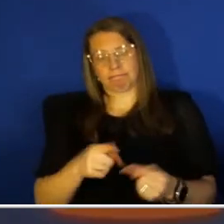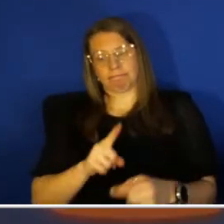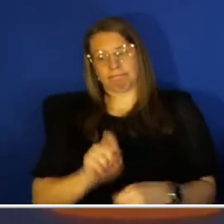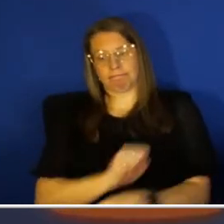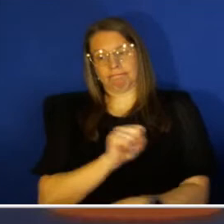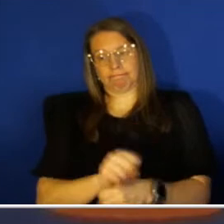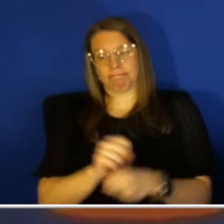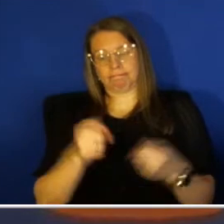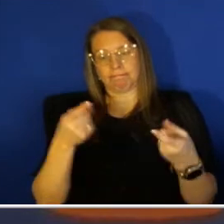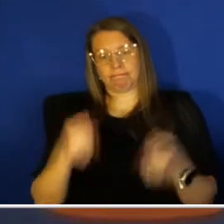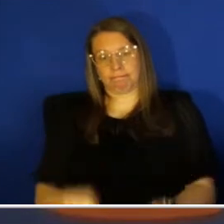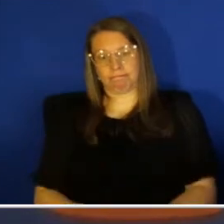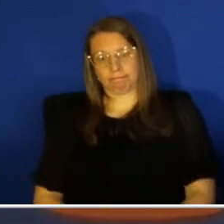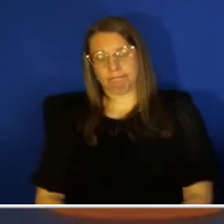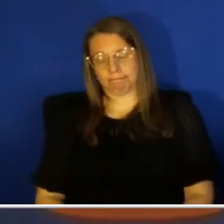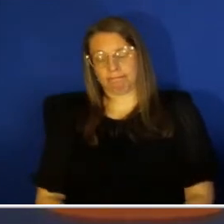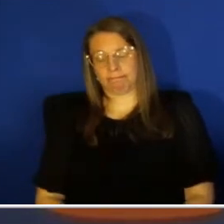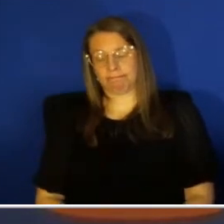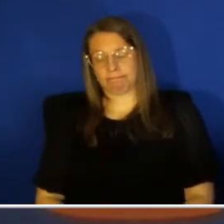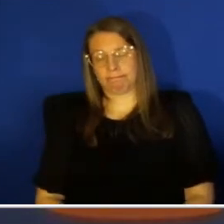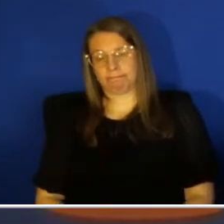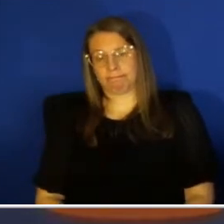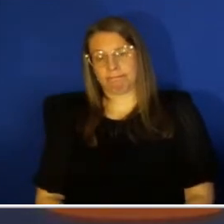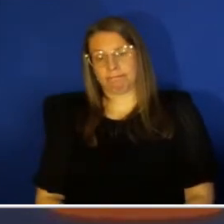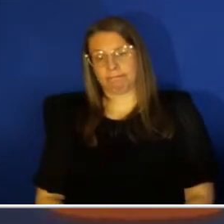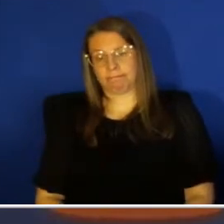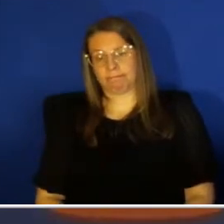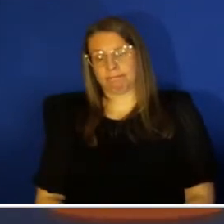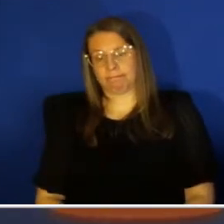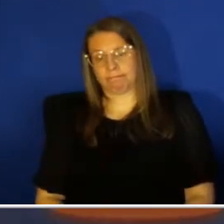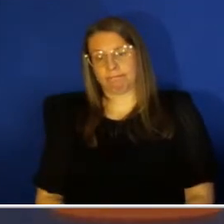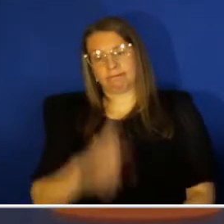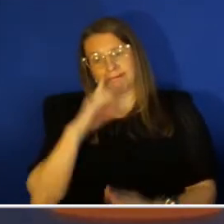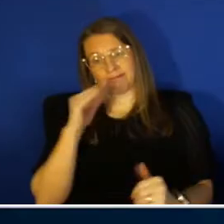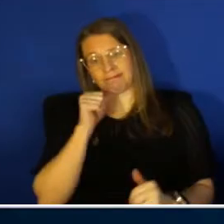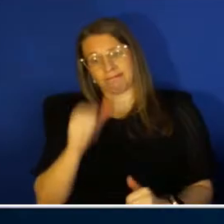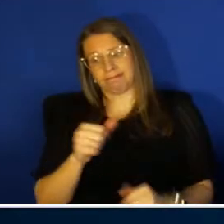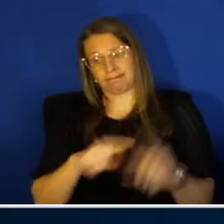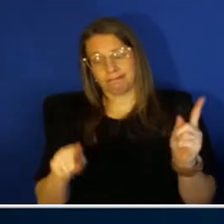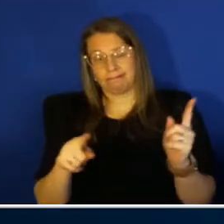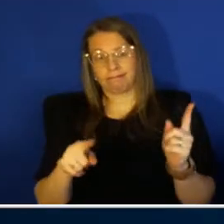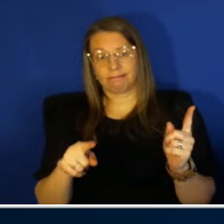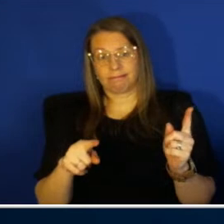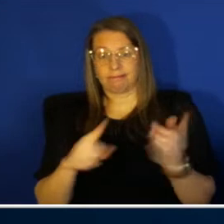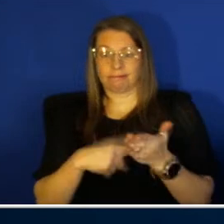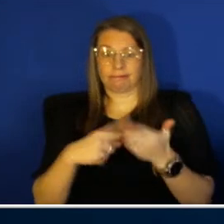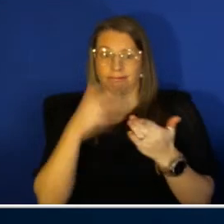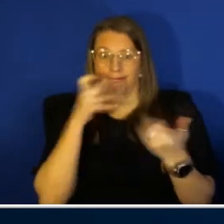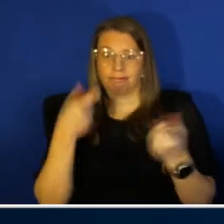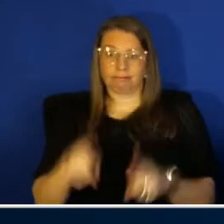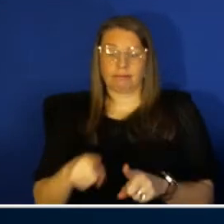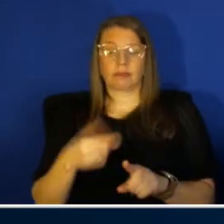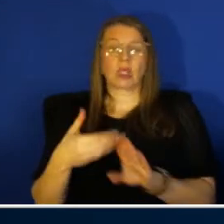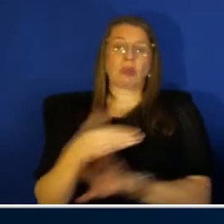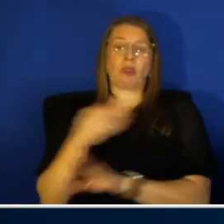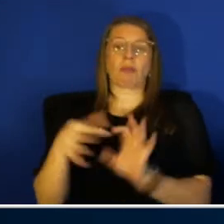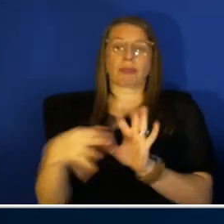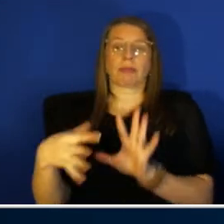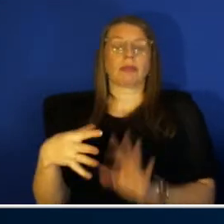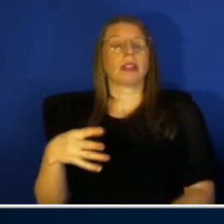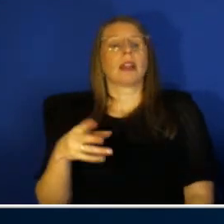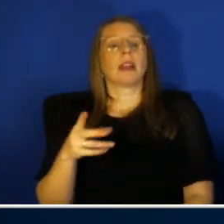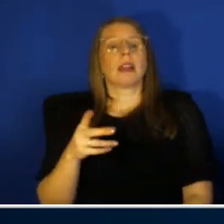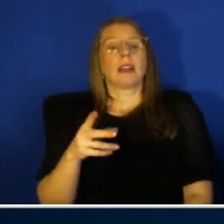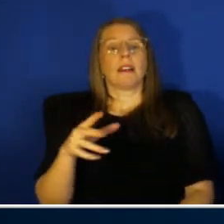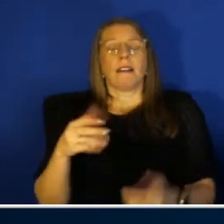hopefully it doesn't happen, but sometimes it will happen that injuries crop up. Hey, Dr. Key, before I let you go, first spring training game